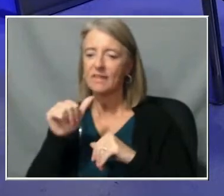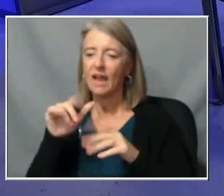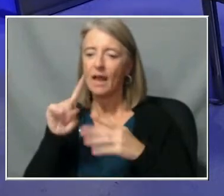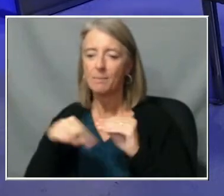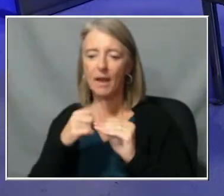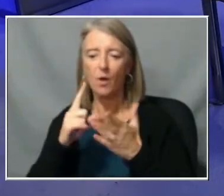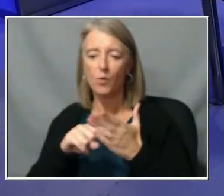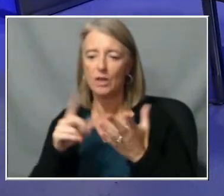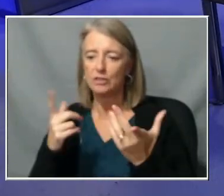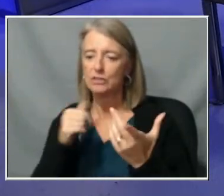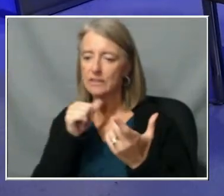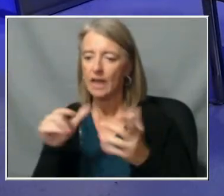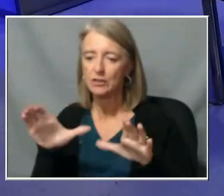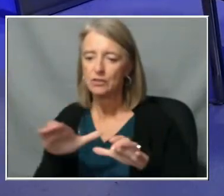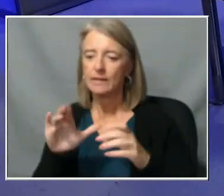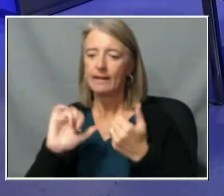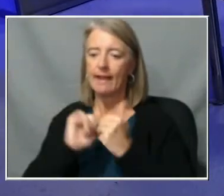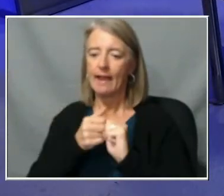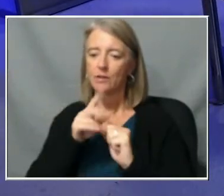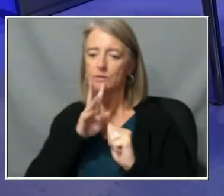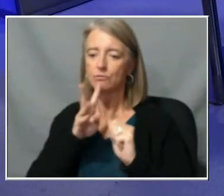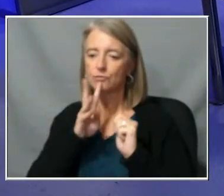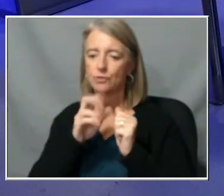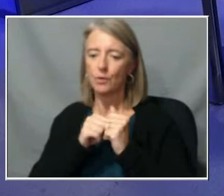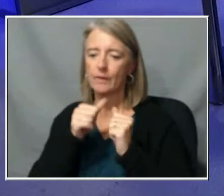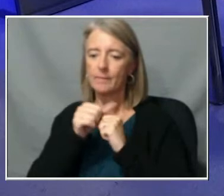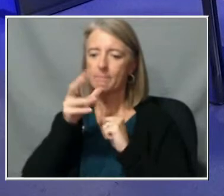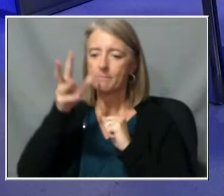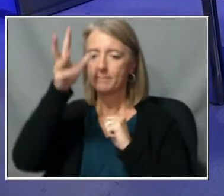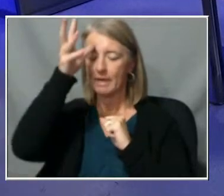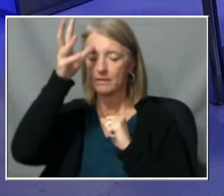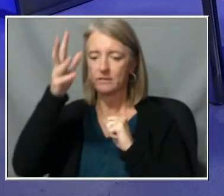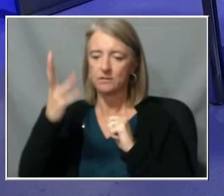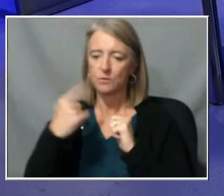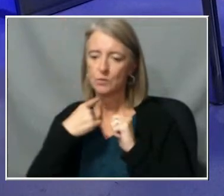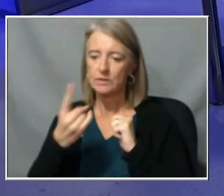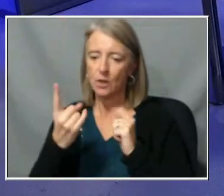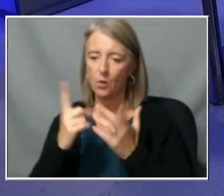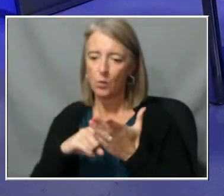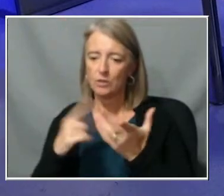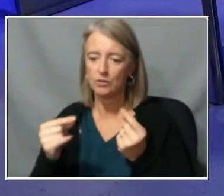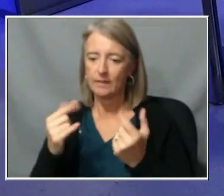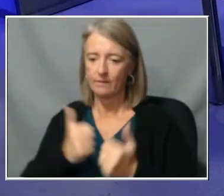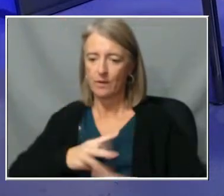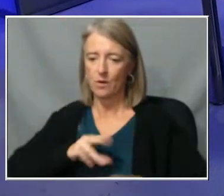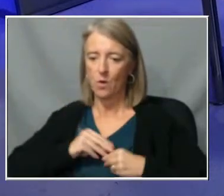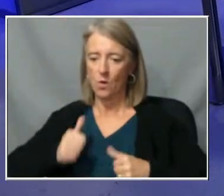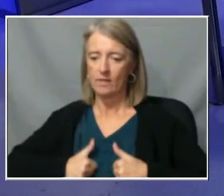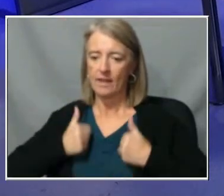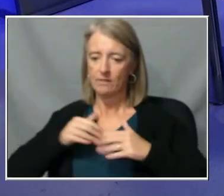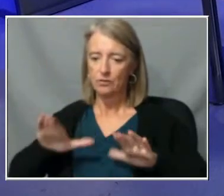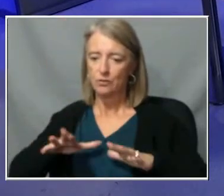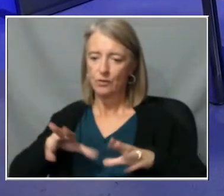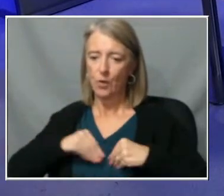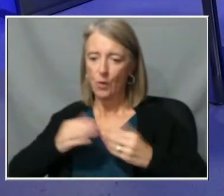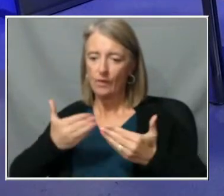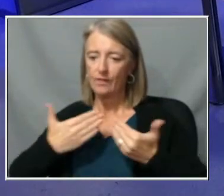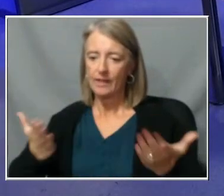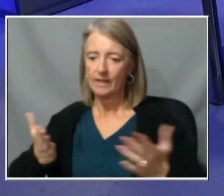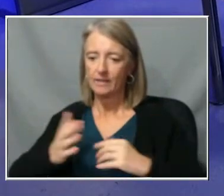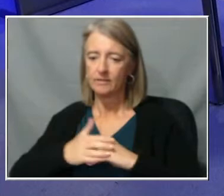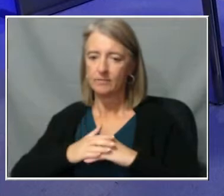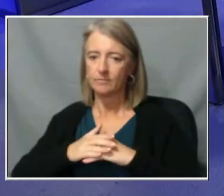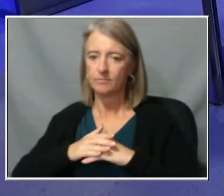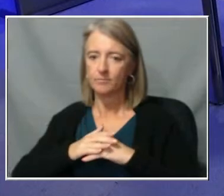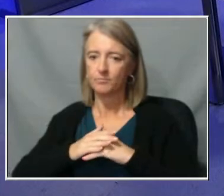we talk, though, to our parents, you know, they don't want to be told what to do. They've got their own life. They do their own thing. But